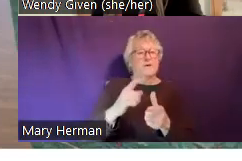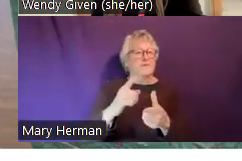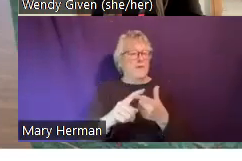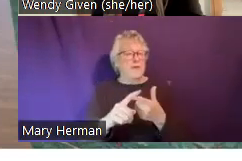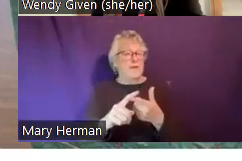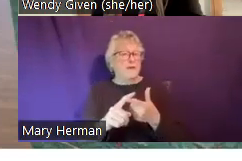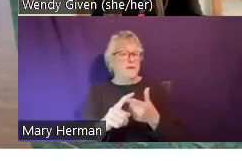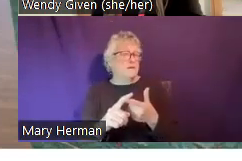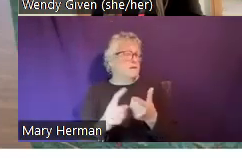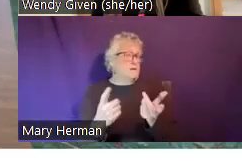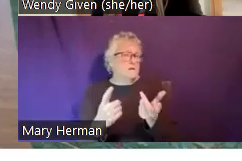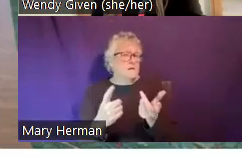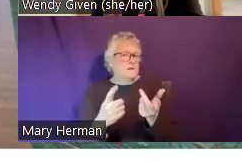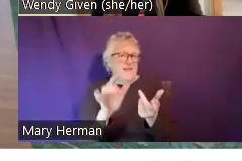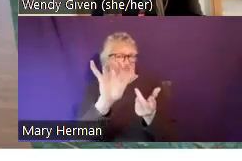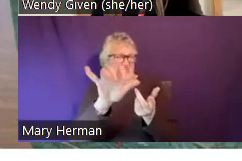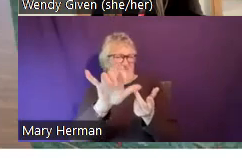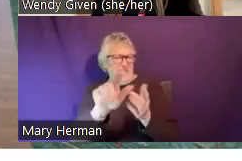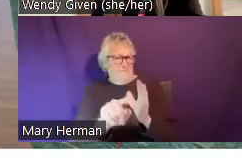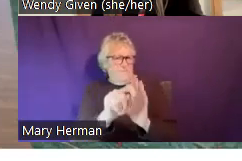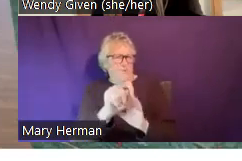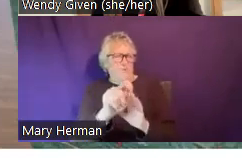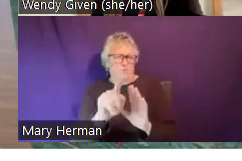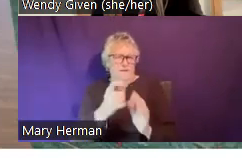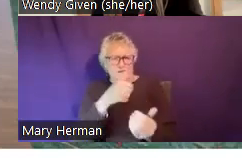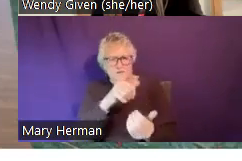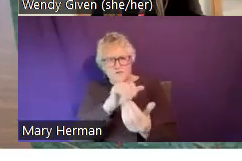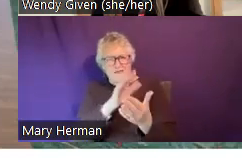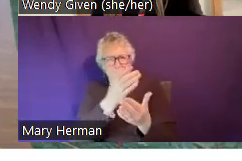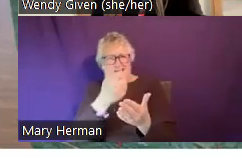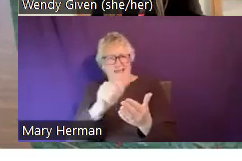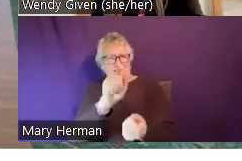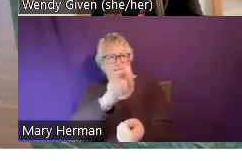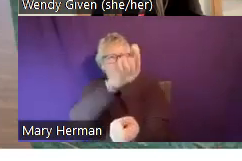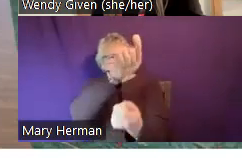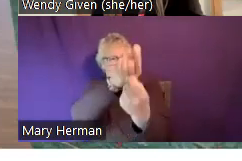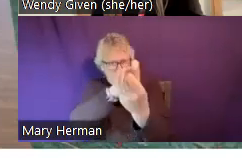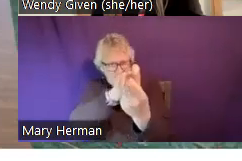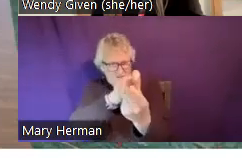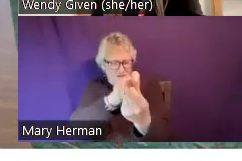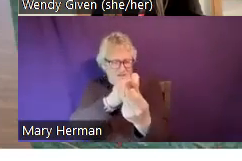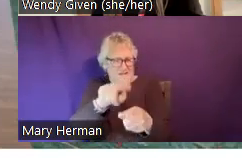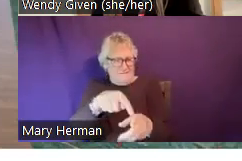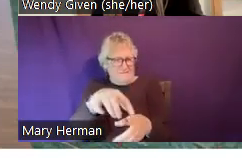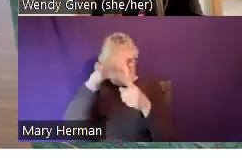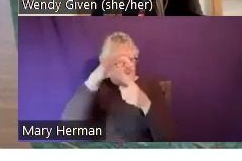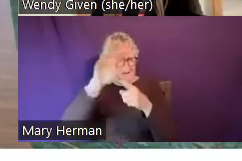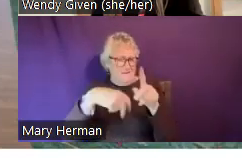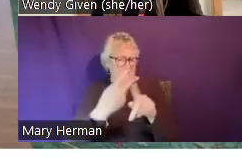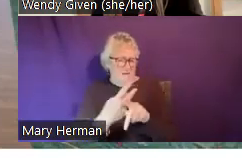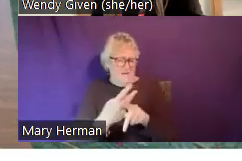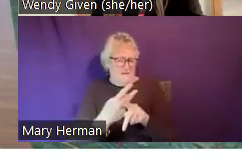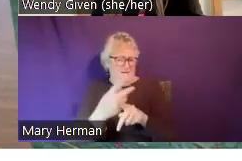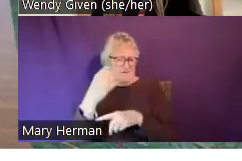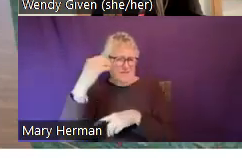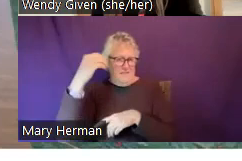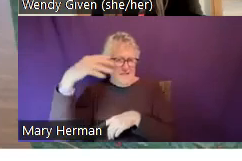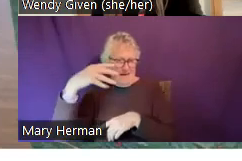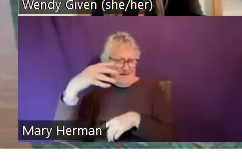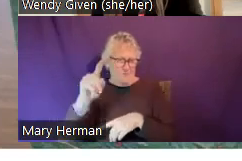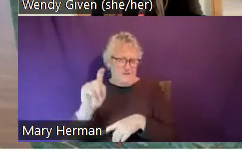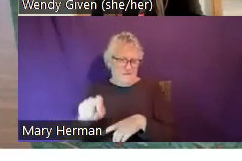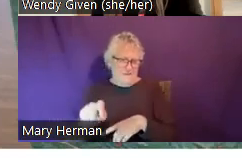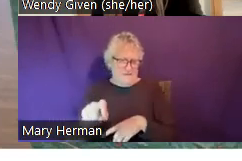kind of address any specialized lighting we might need at that time. Right, and I would say if it's integral to